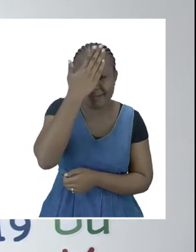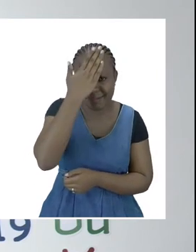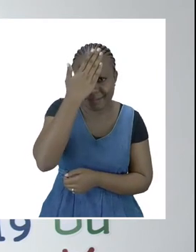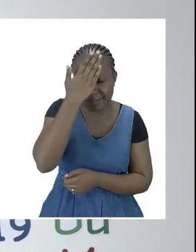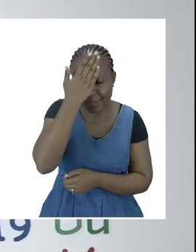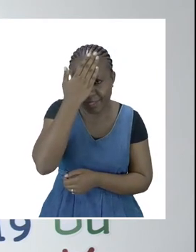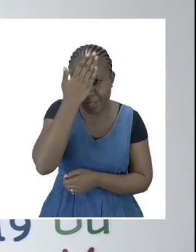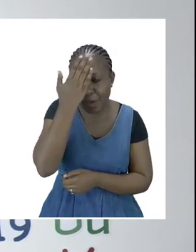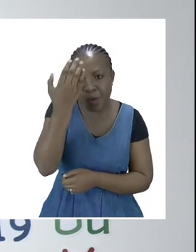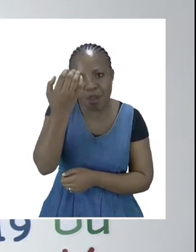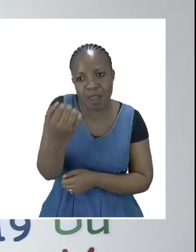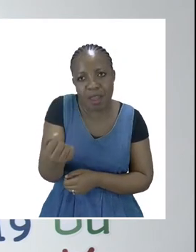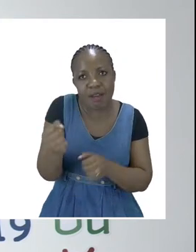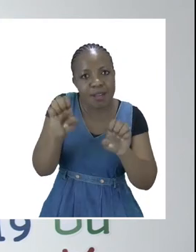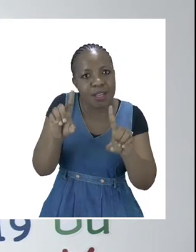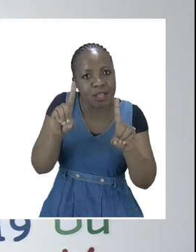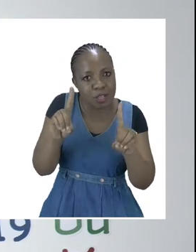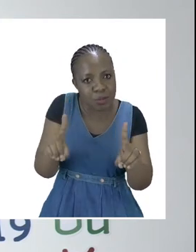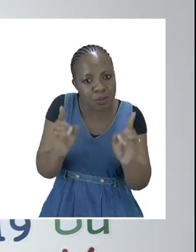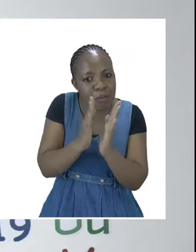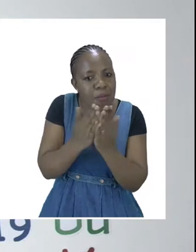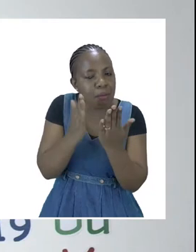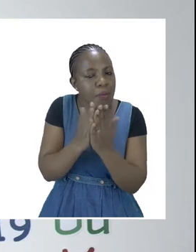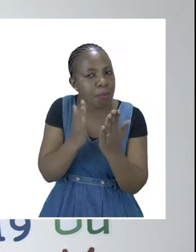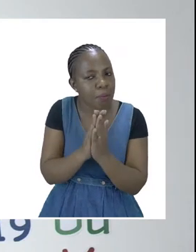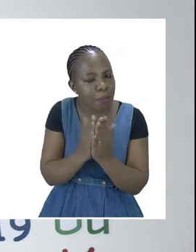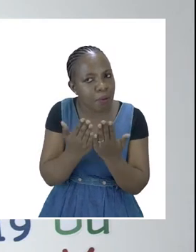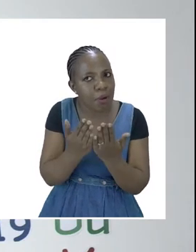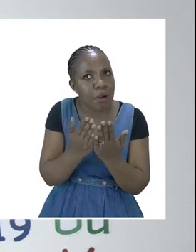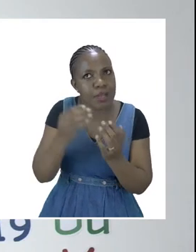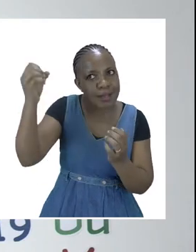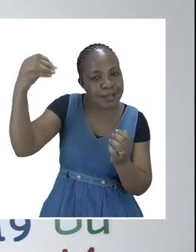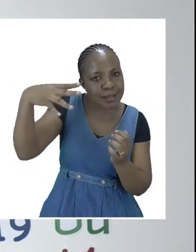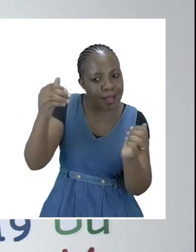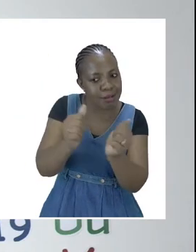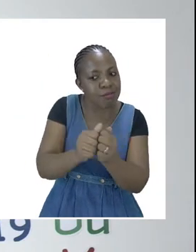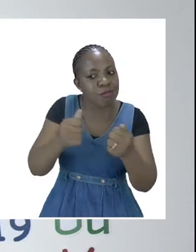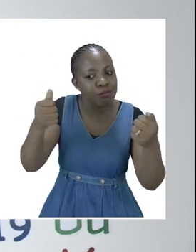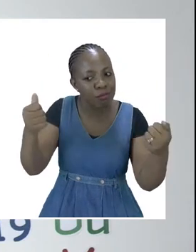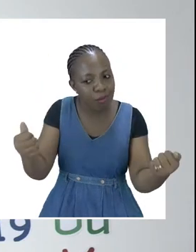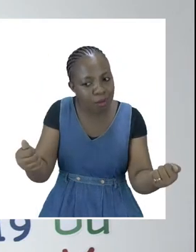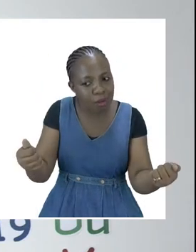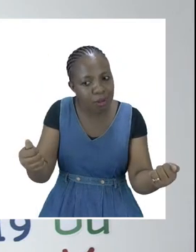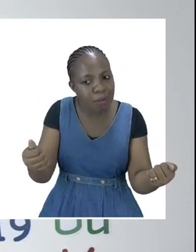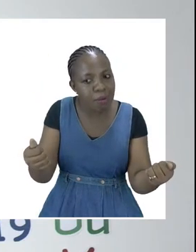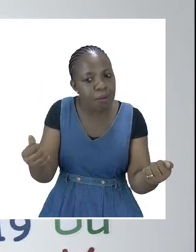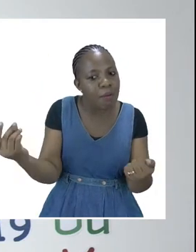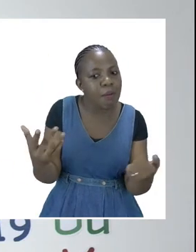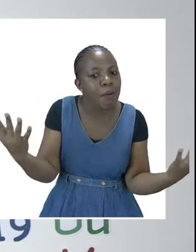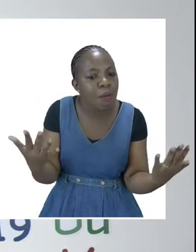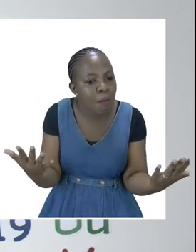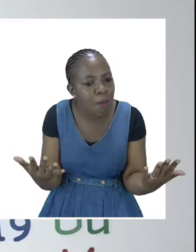booklet in our daily newspaper, street sales, or at your school every Monday